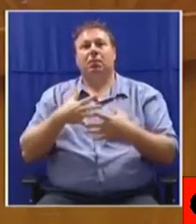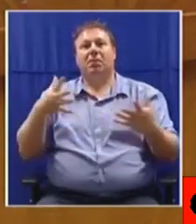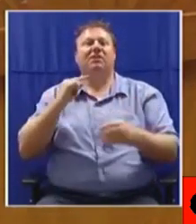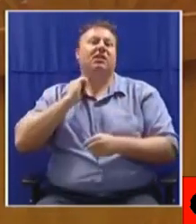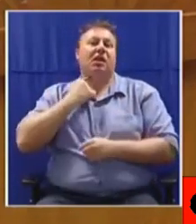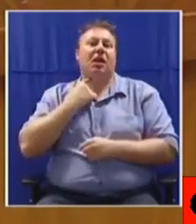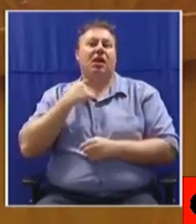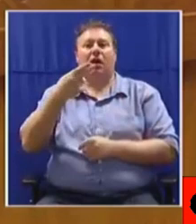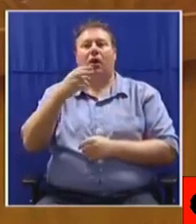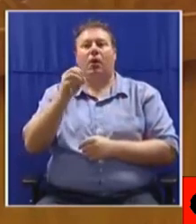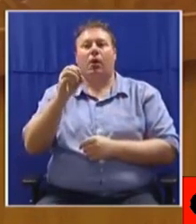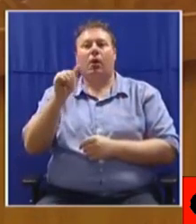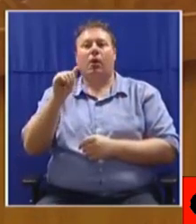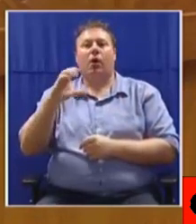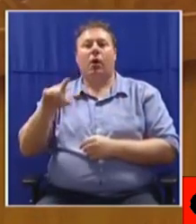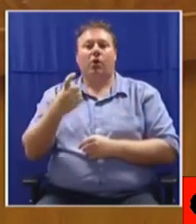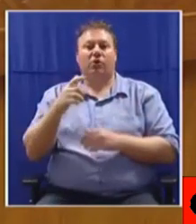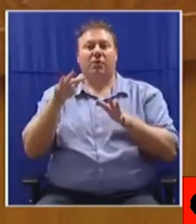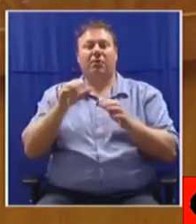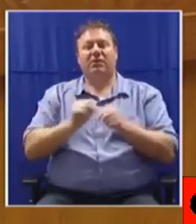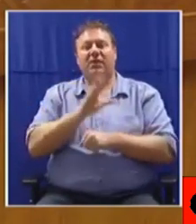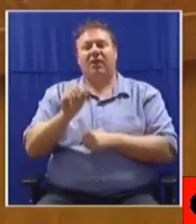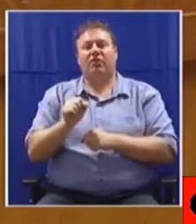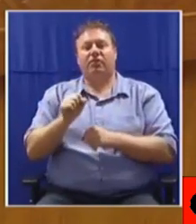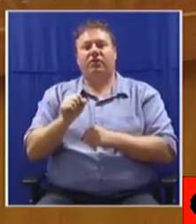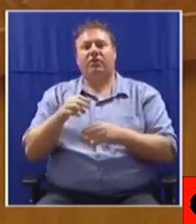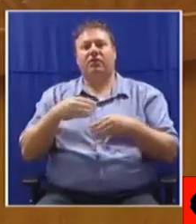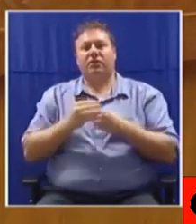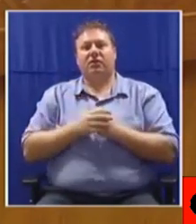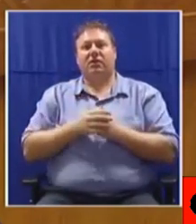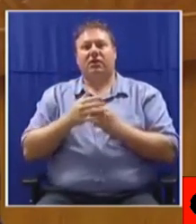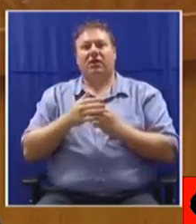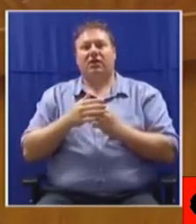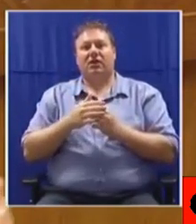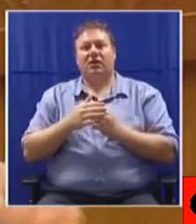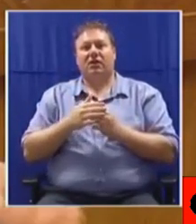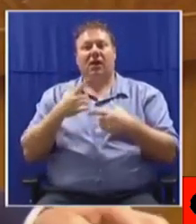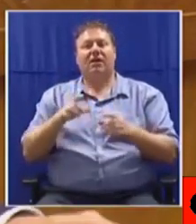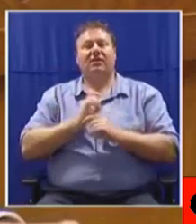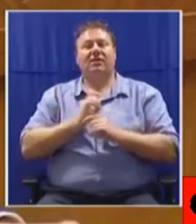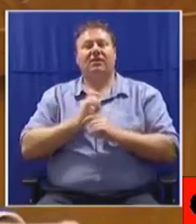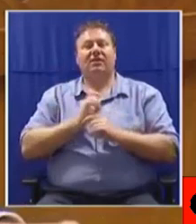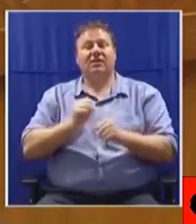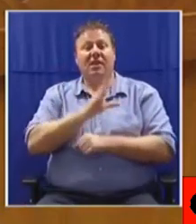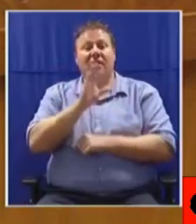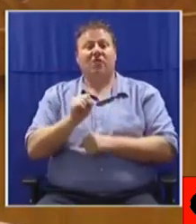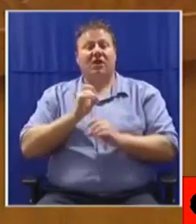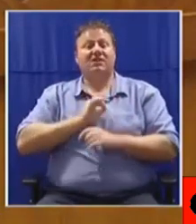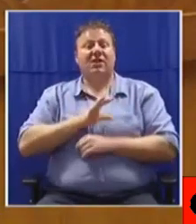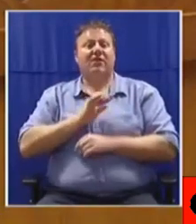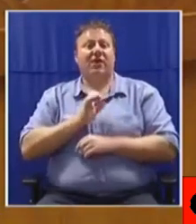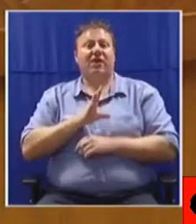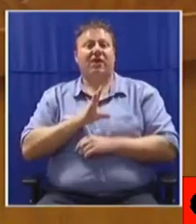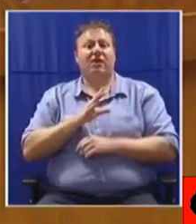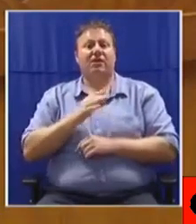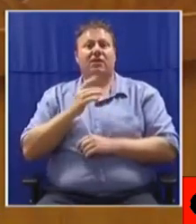people of South Africa. Let's be very, very clear. South Africa suffers desperately from a history